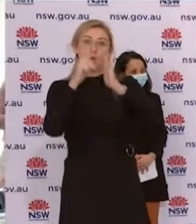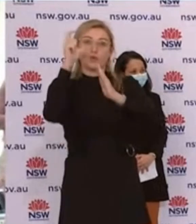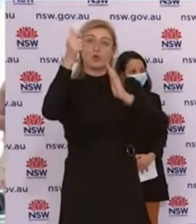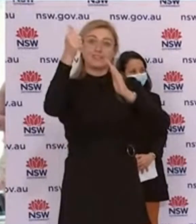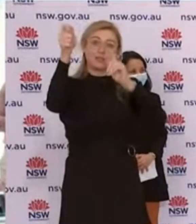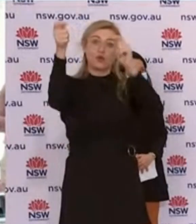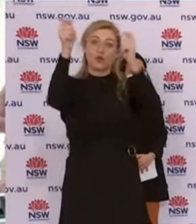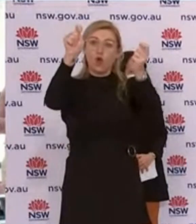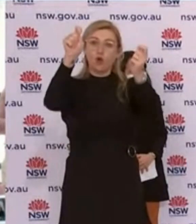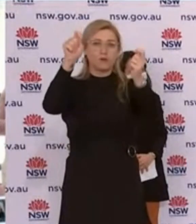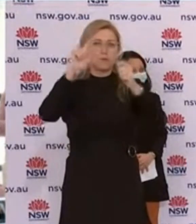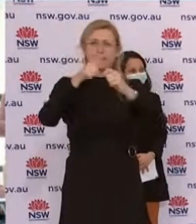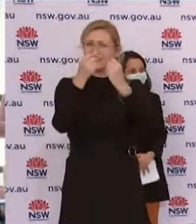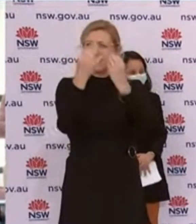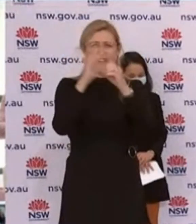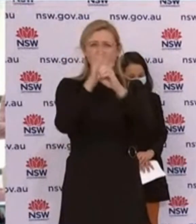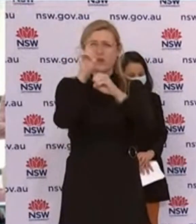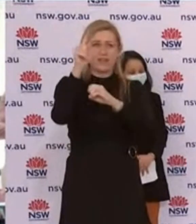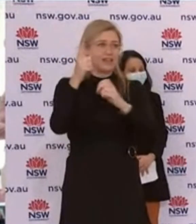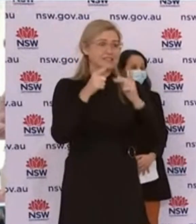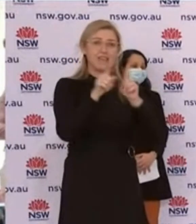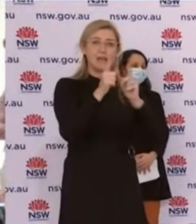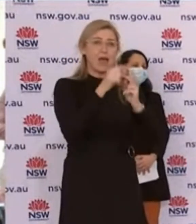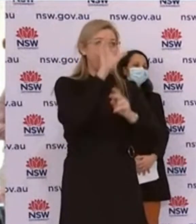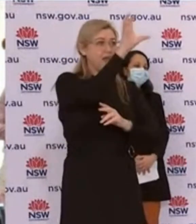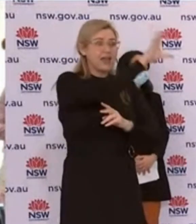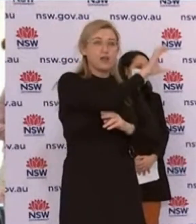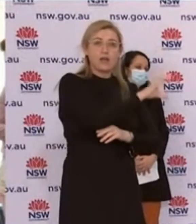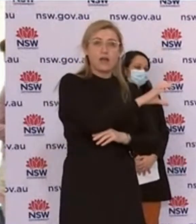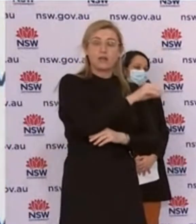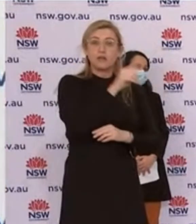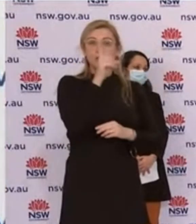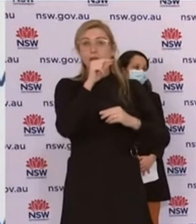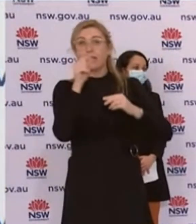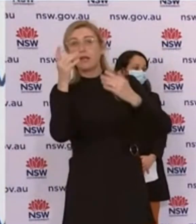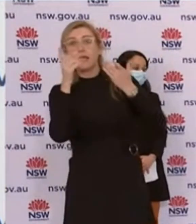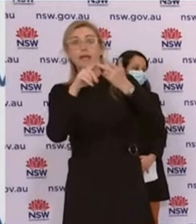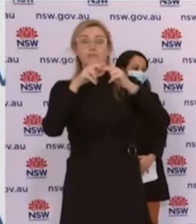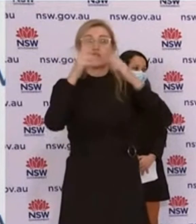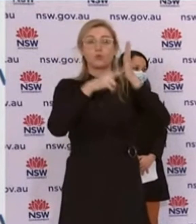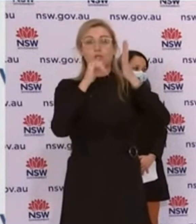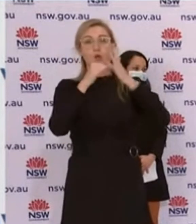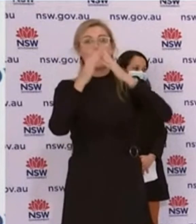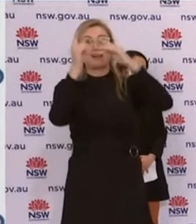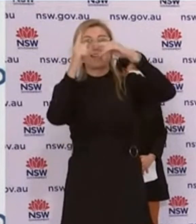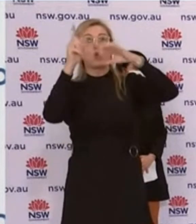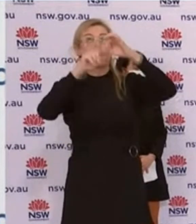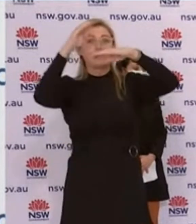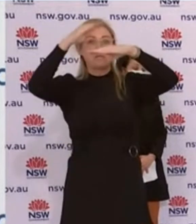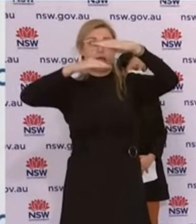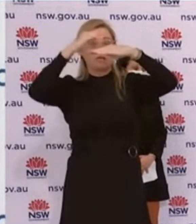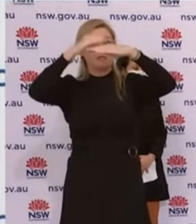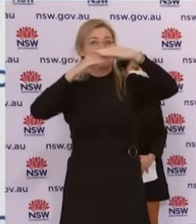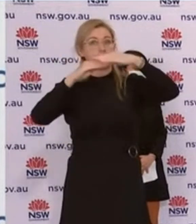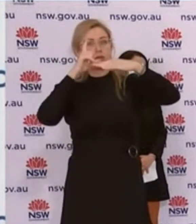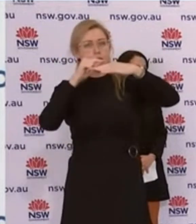up there as well as some other parts of the state? And what's being done to create a border bubble with Queensland there? Well, look, obviously we have extended the